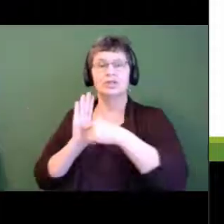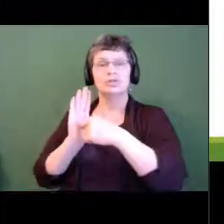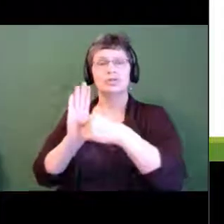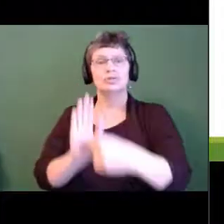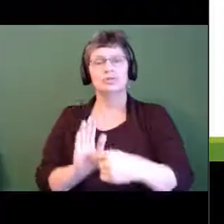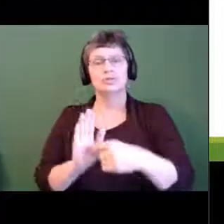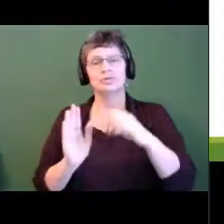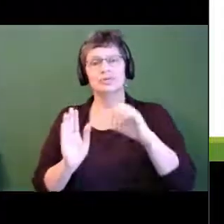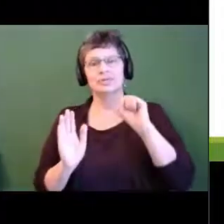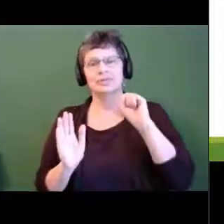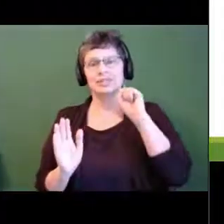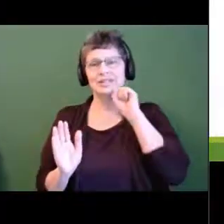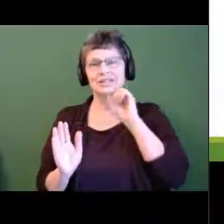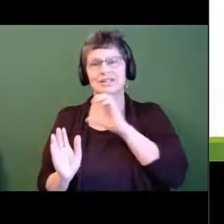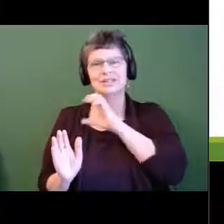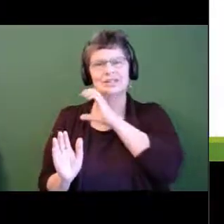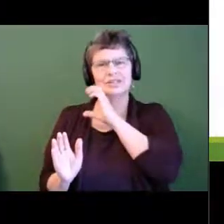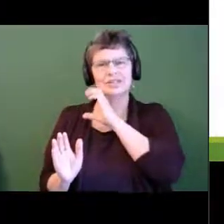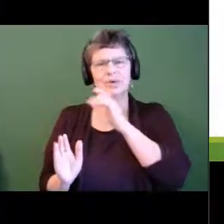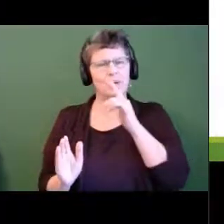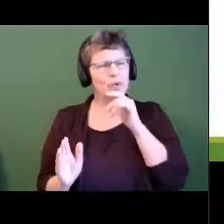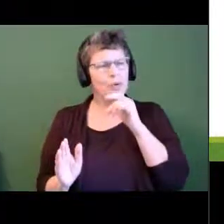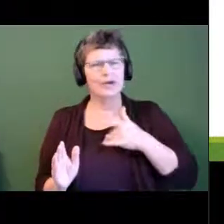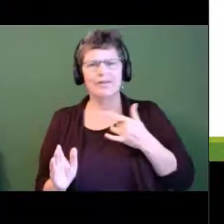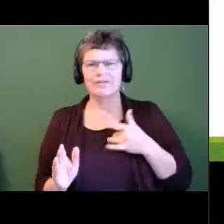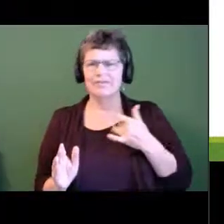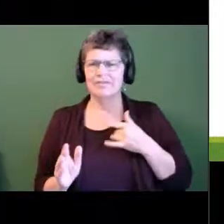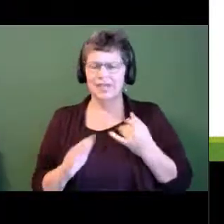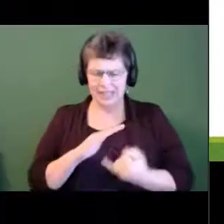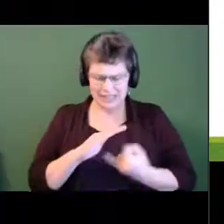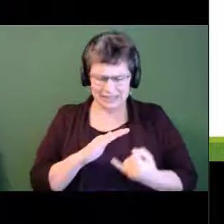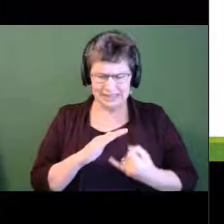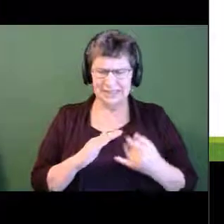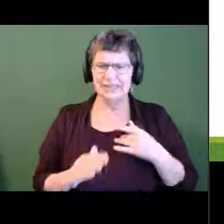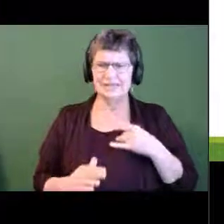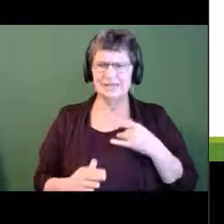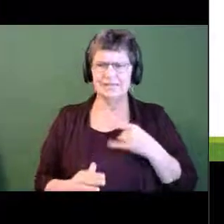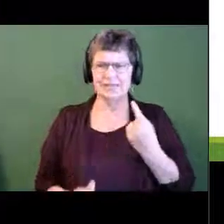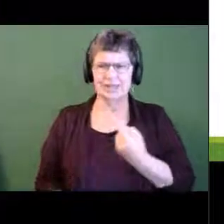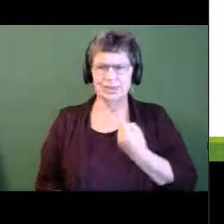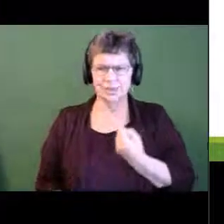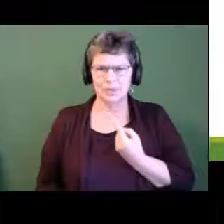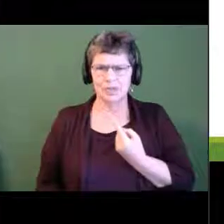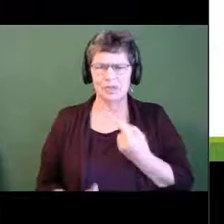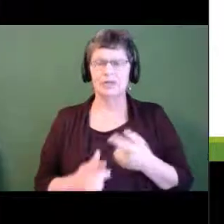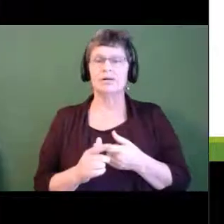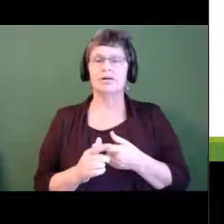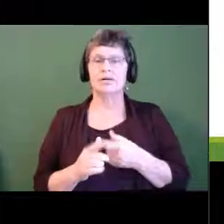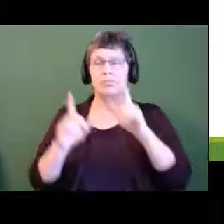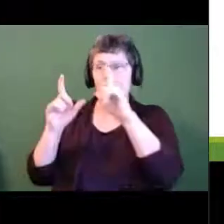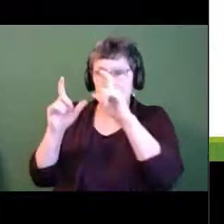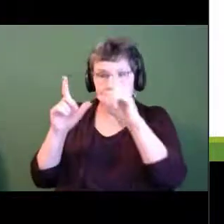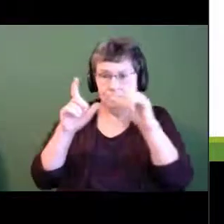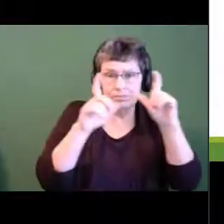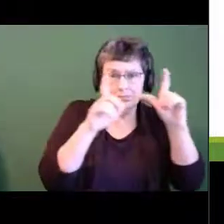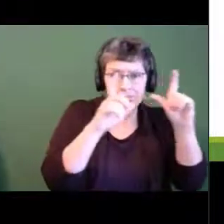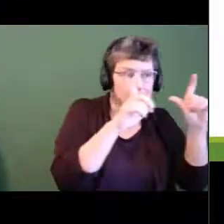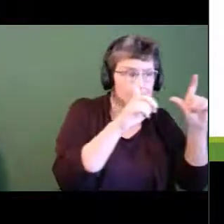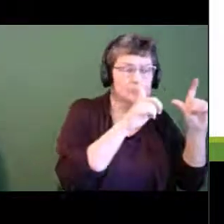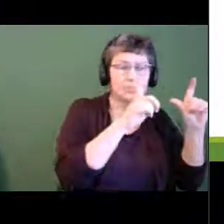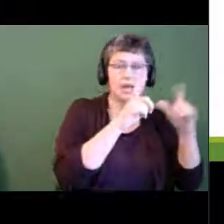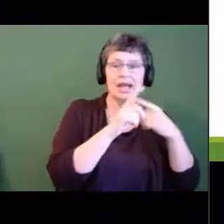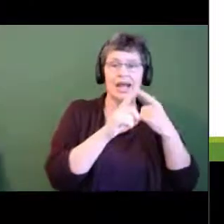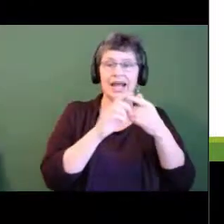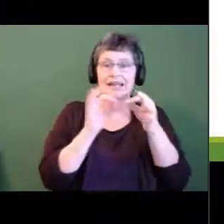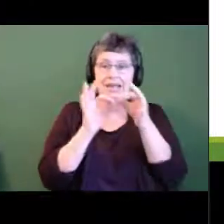isolated or lonely, took pictures around the communities and then captioned them. And then those pictures were shown